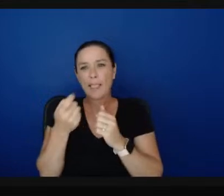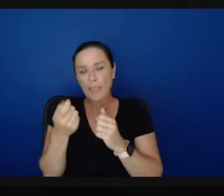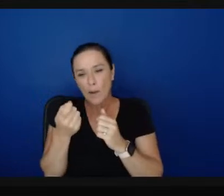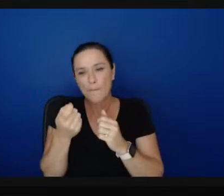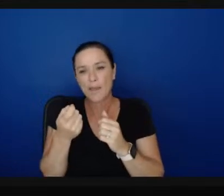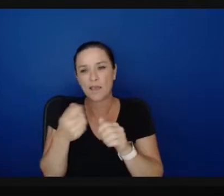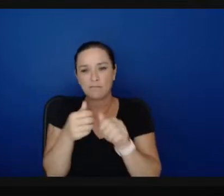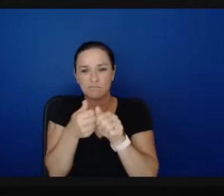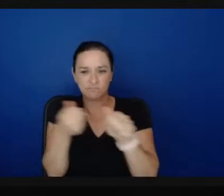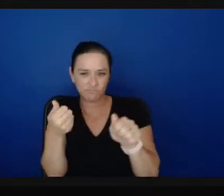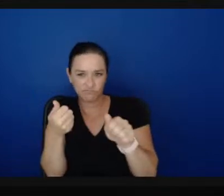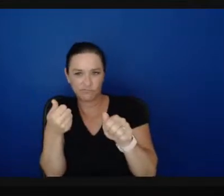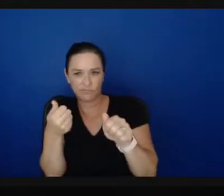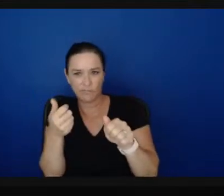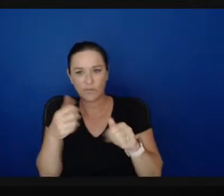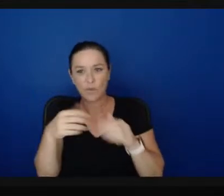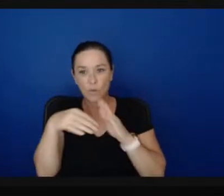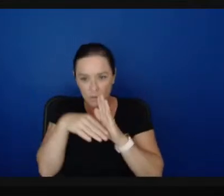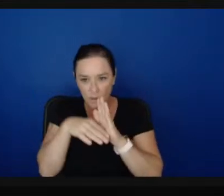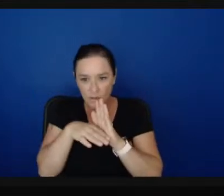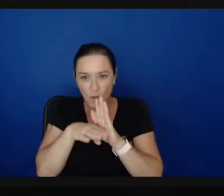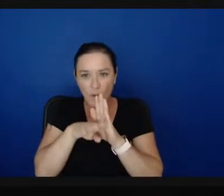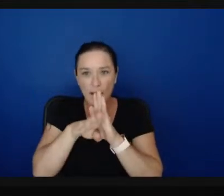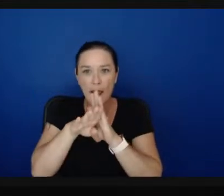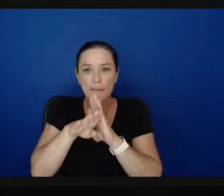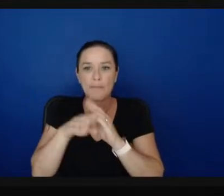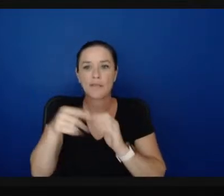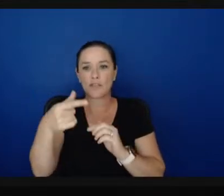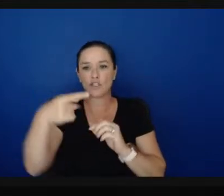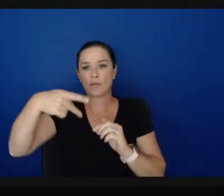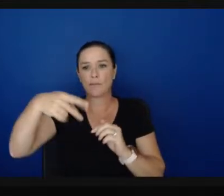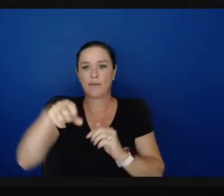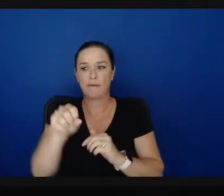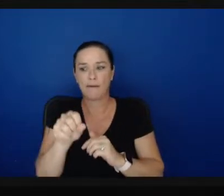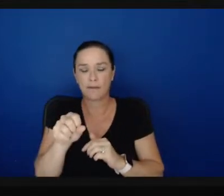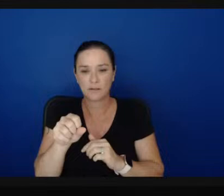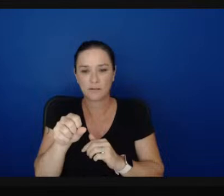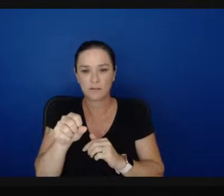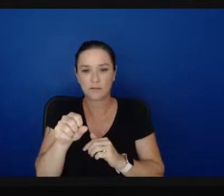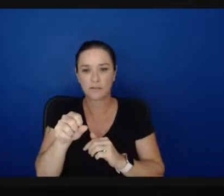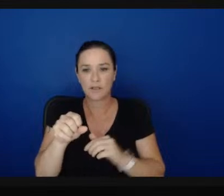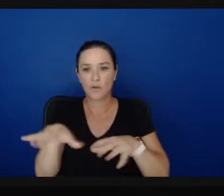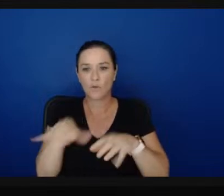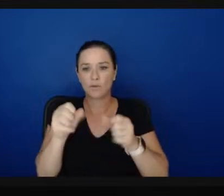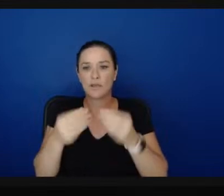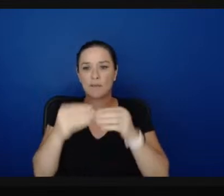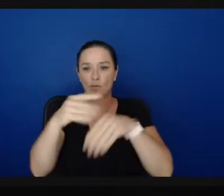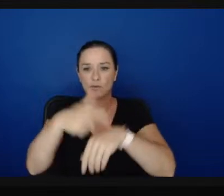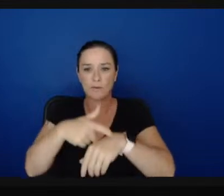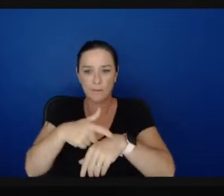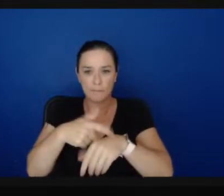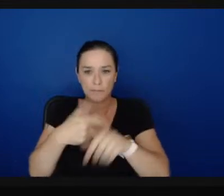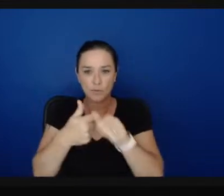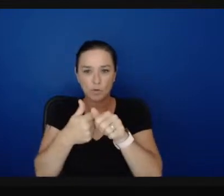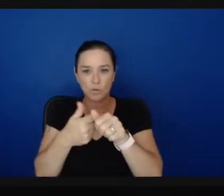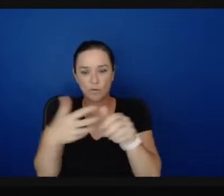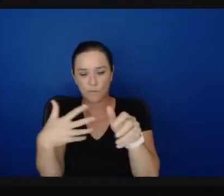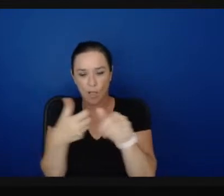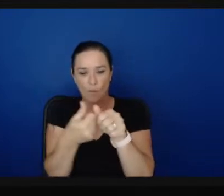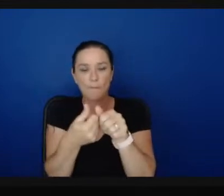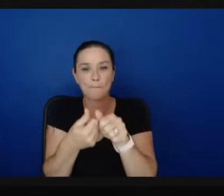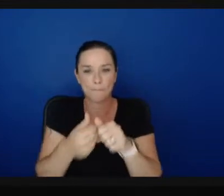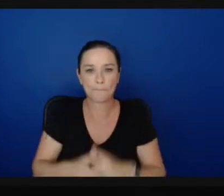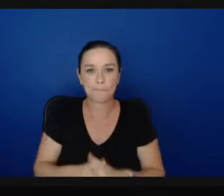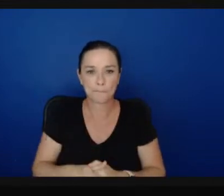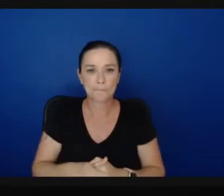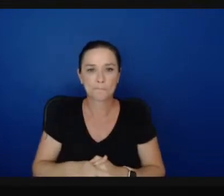tilt begins coming upwards. The GPS is gonna take a little more time to follow behind. So that all looks